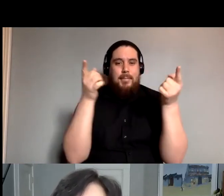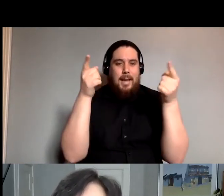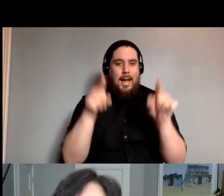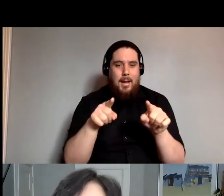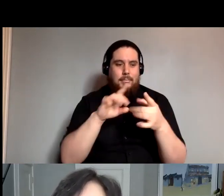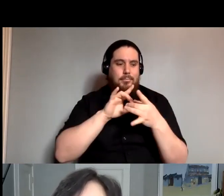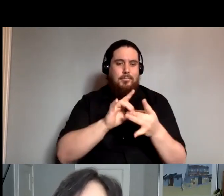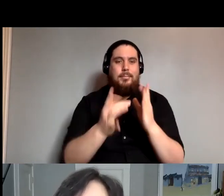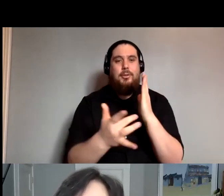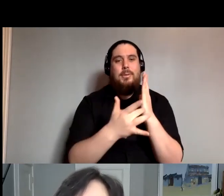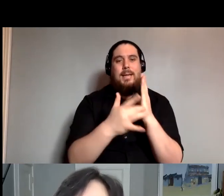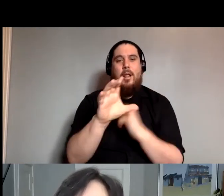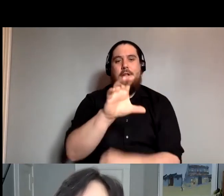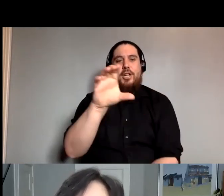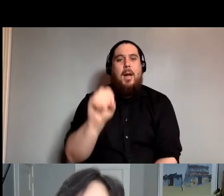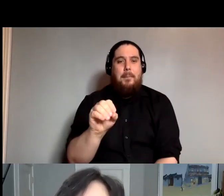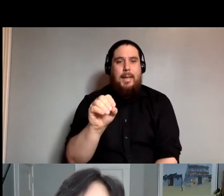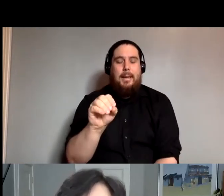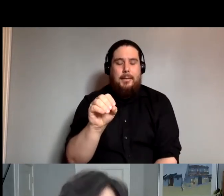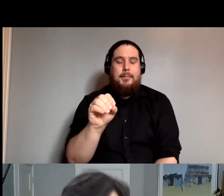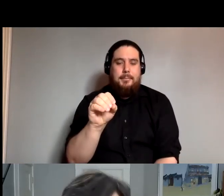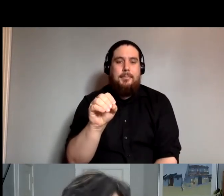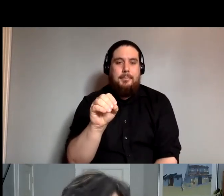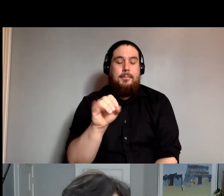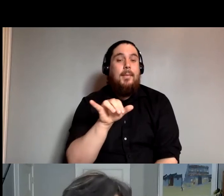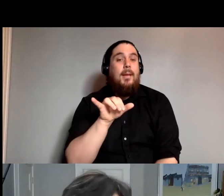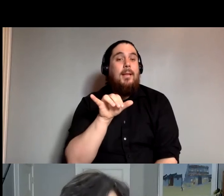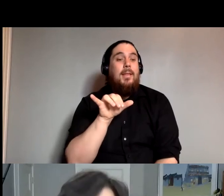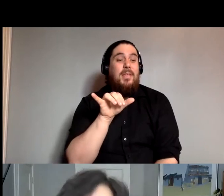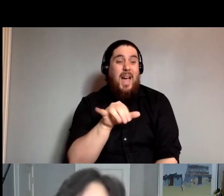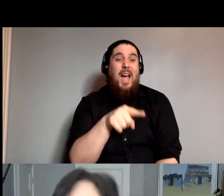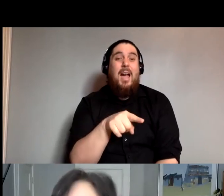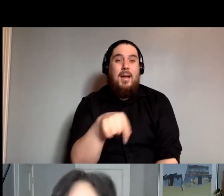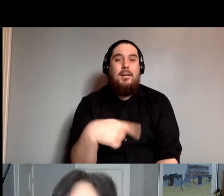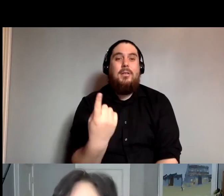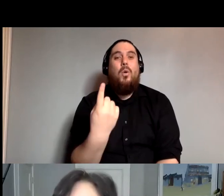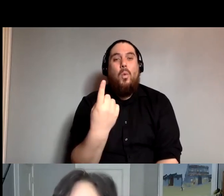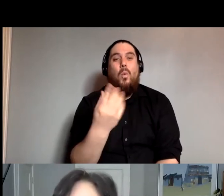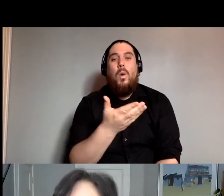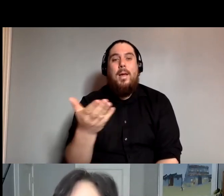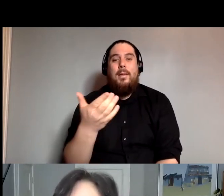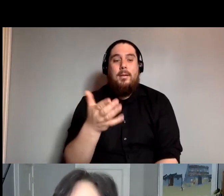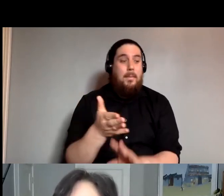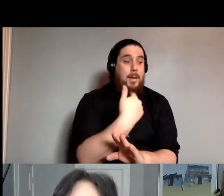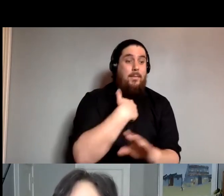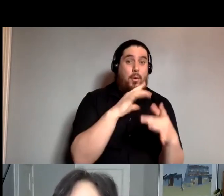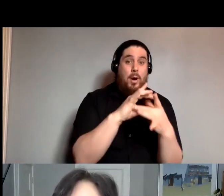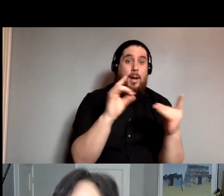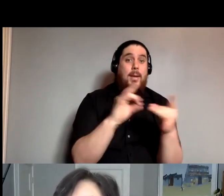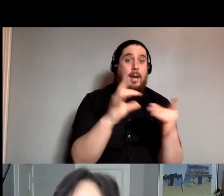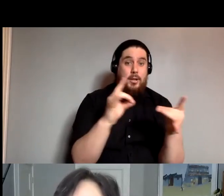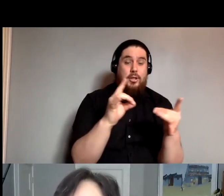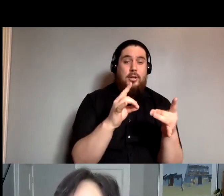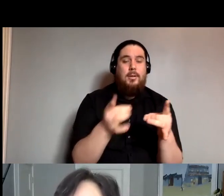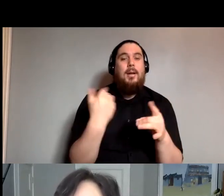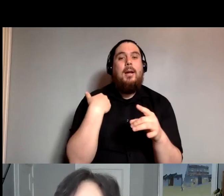technology company. And this is one of those areas, like I mentioned earlier, there's an